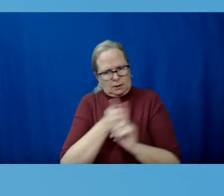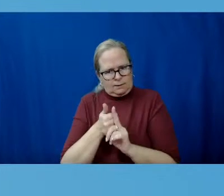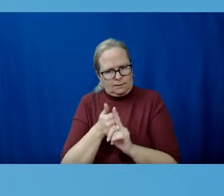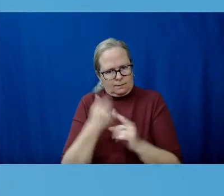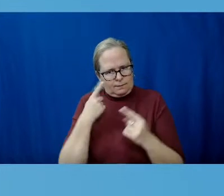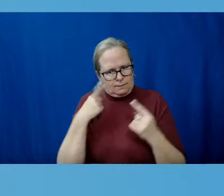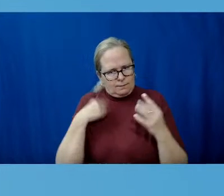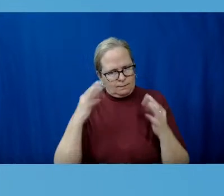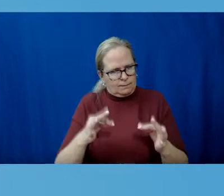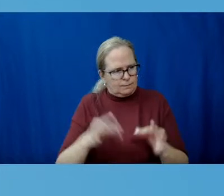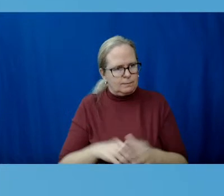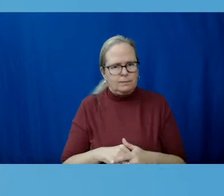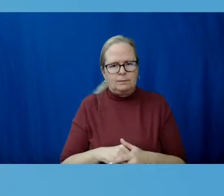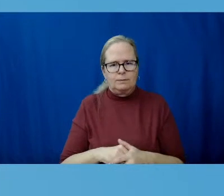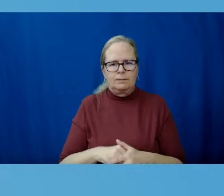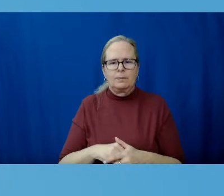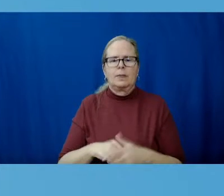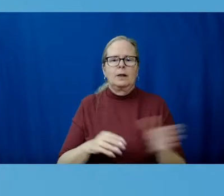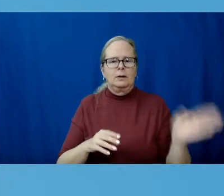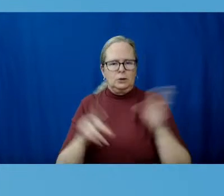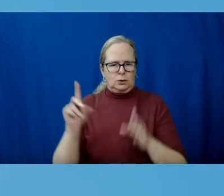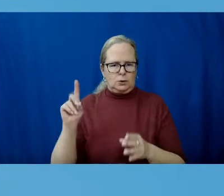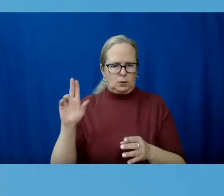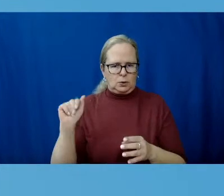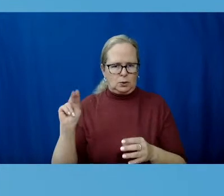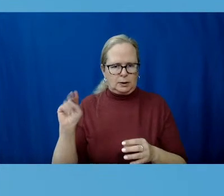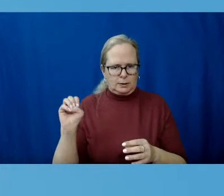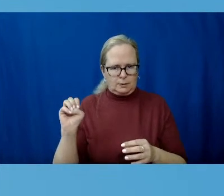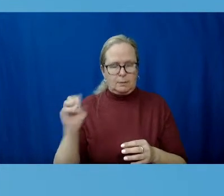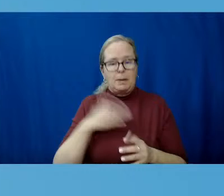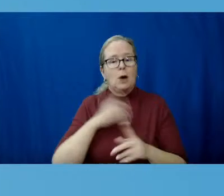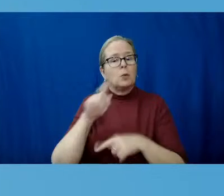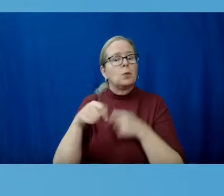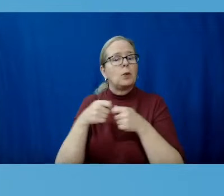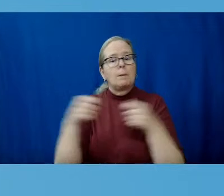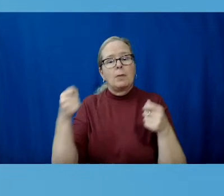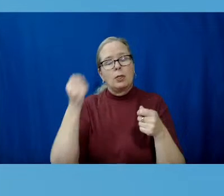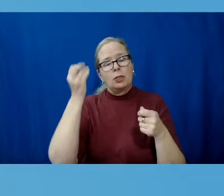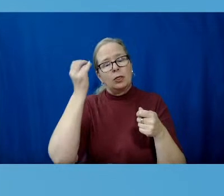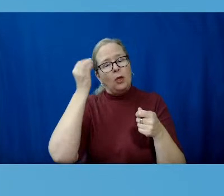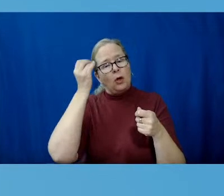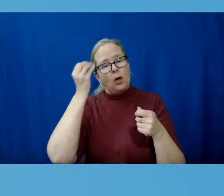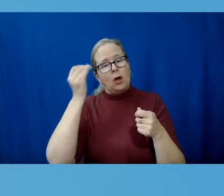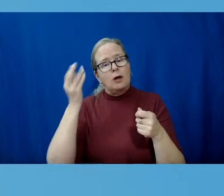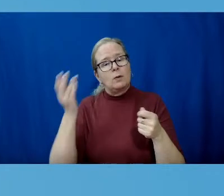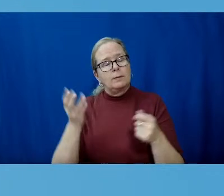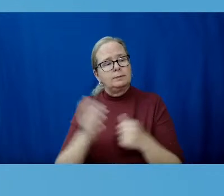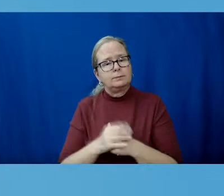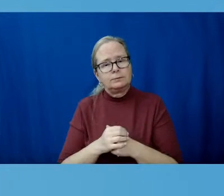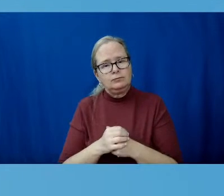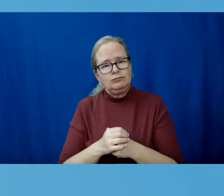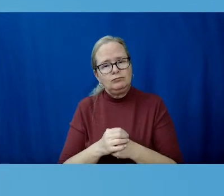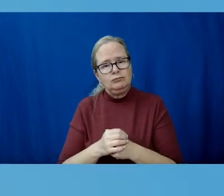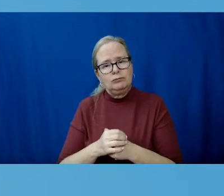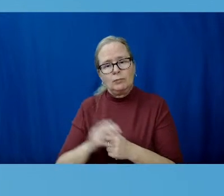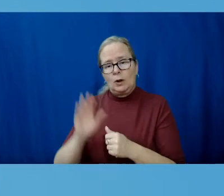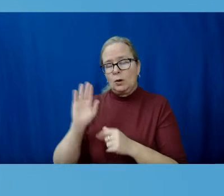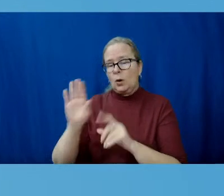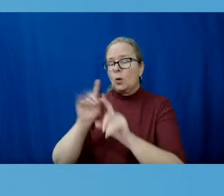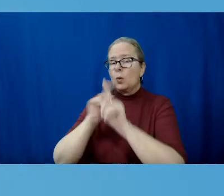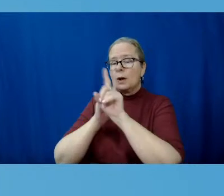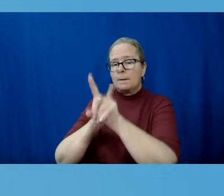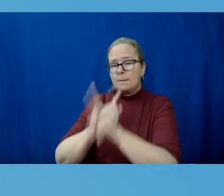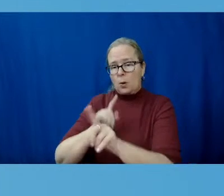of responses, with the exception of the first wave, which I think the government handled well, because they threw away the